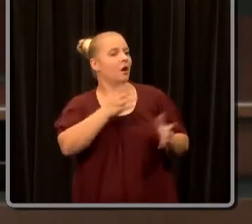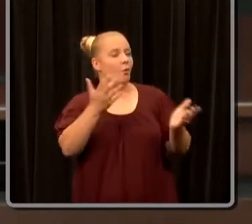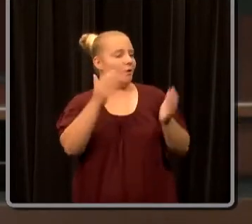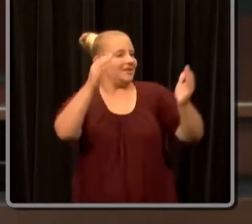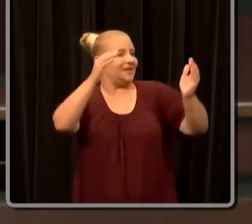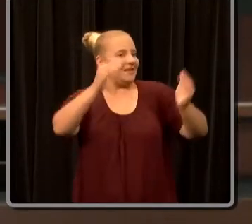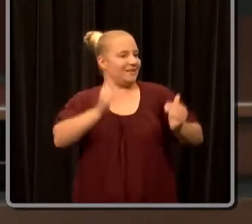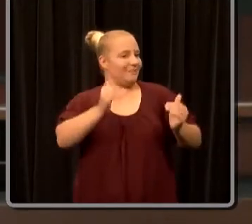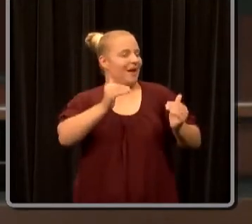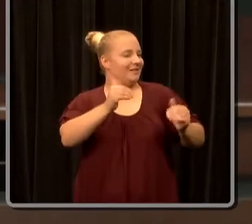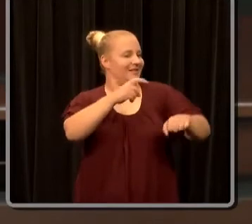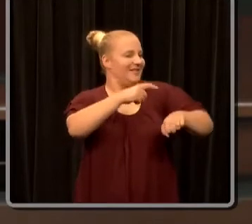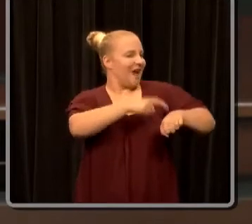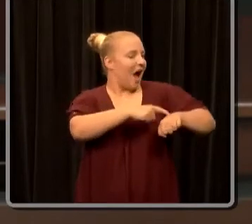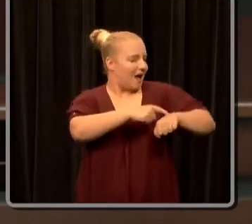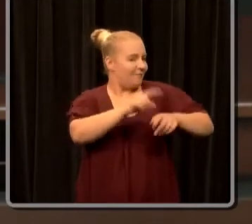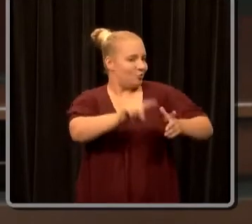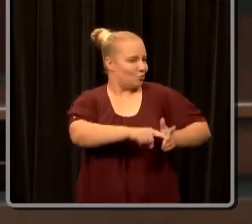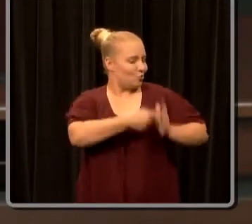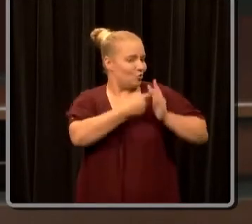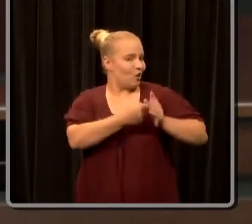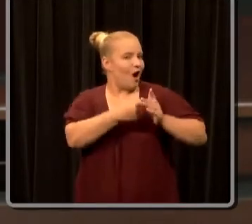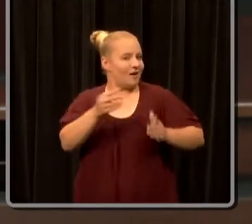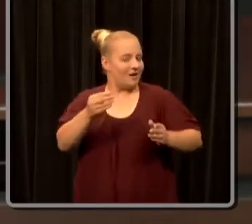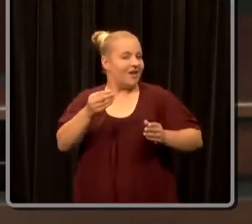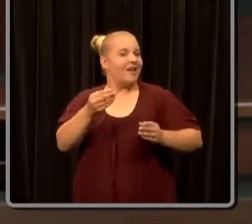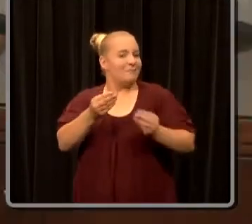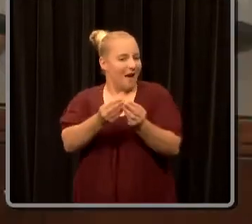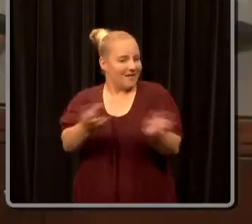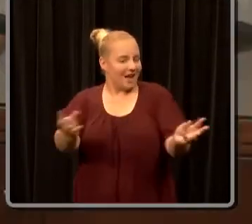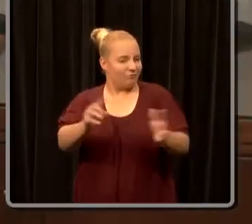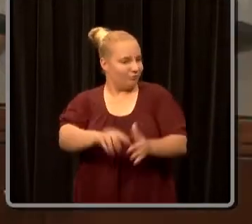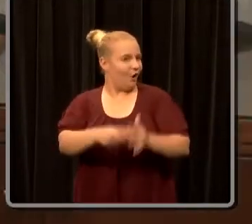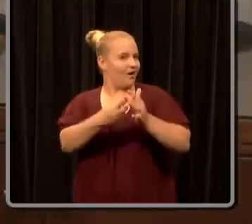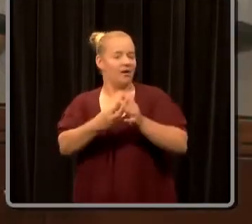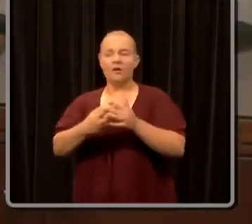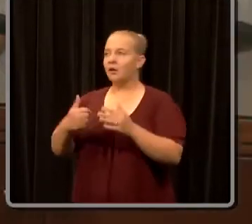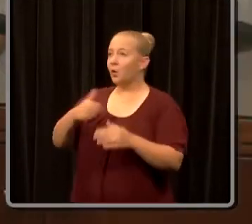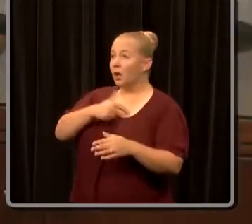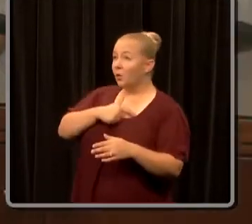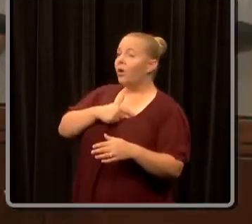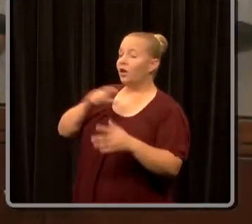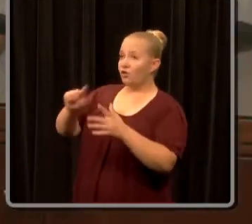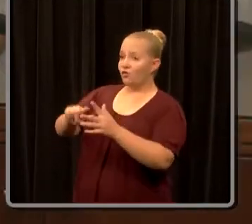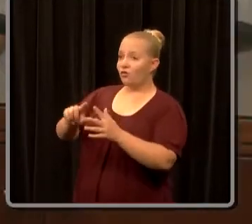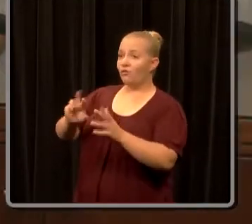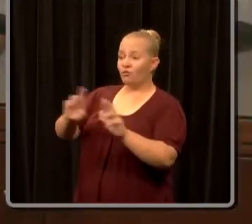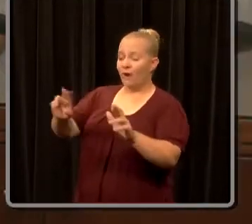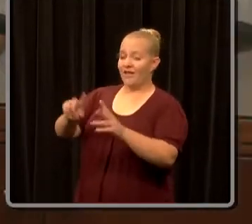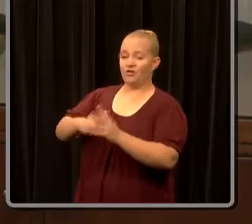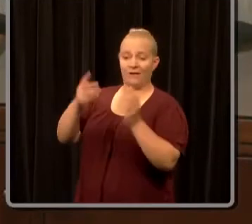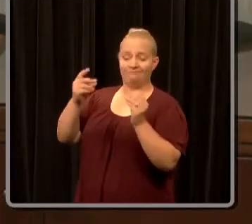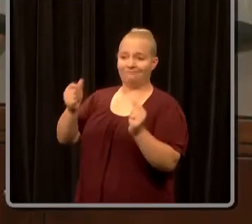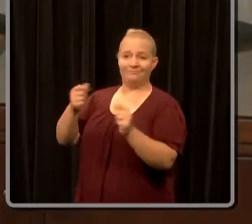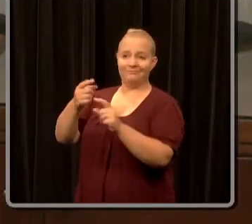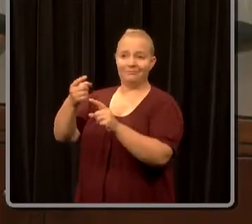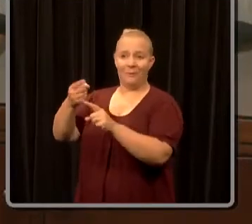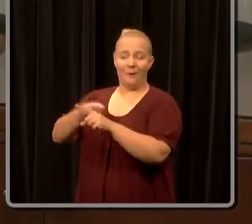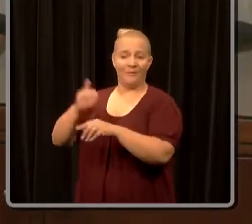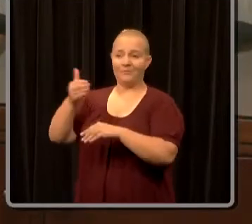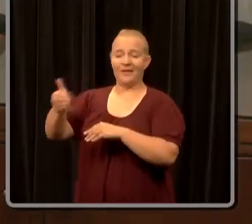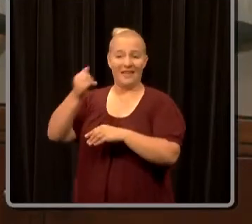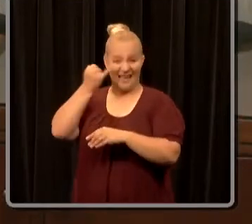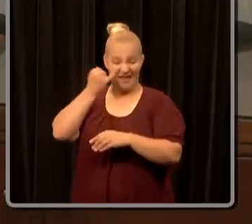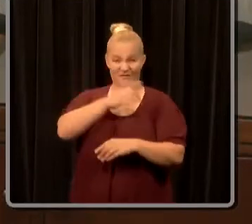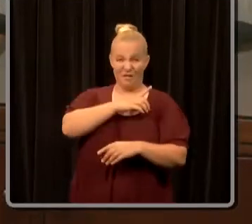expected rollout timetable that you all are thinking about? Yeah, we're ready to start installation here next month with board approval.